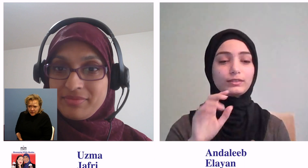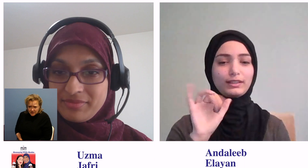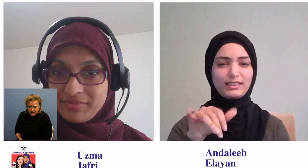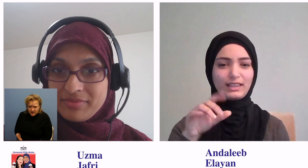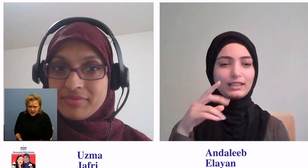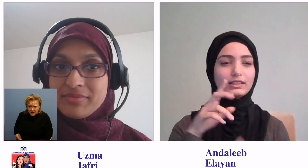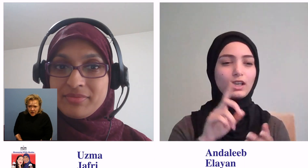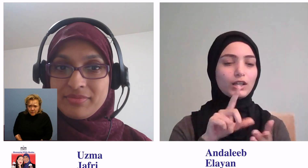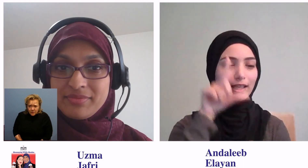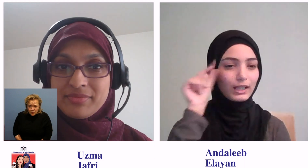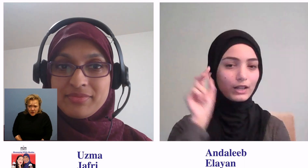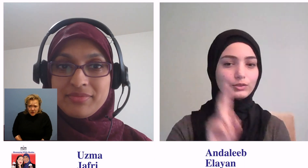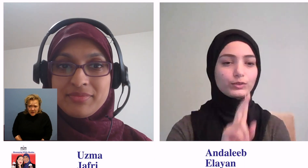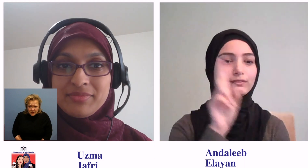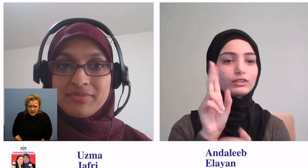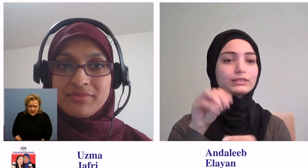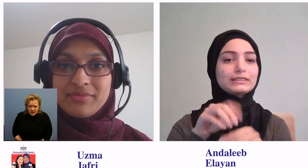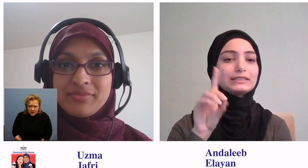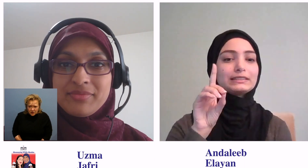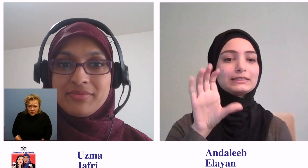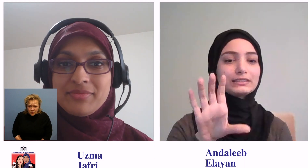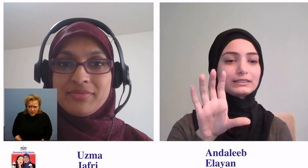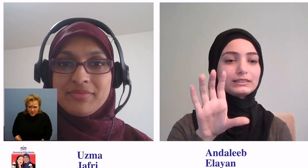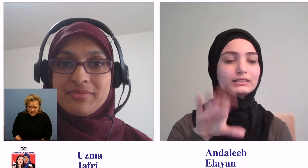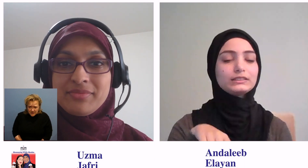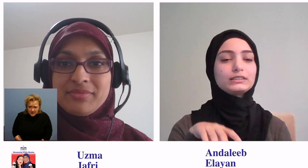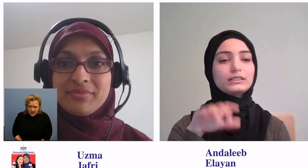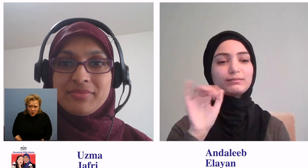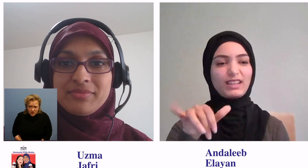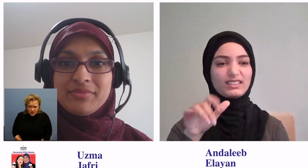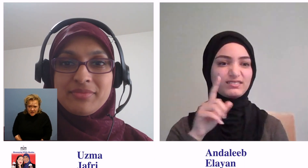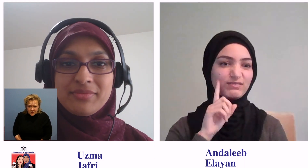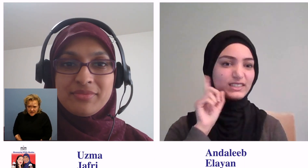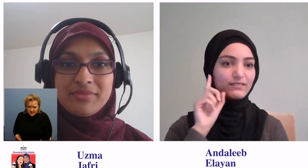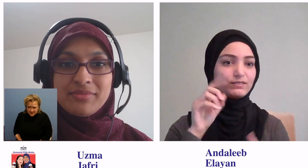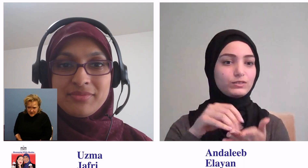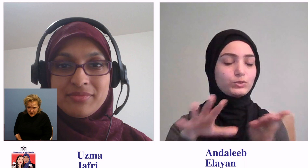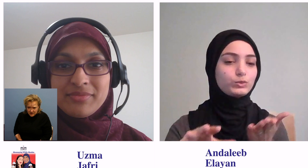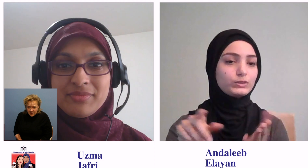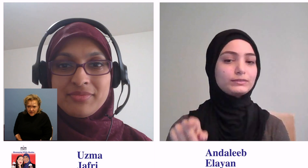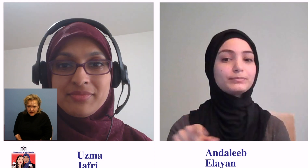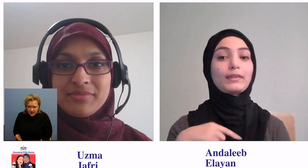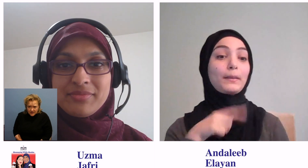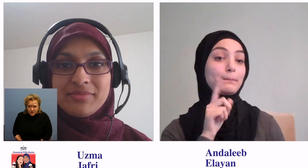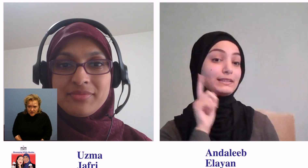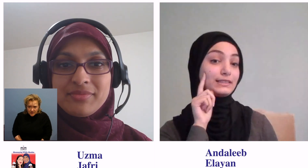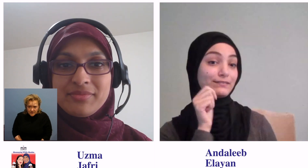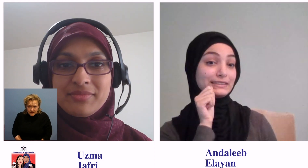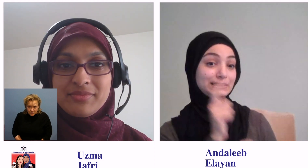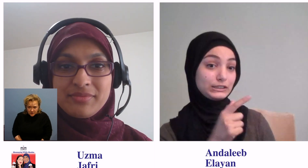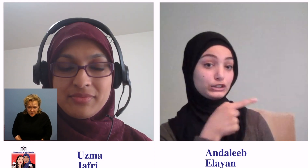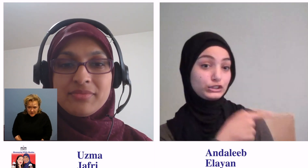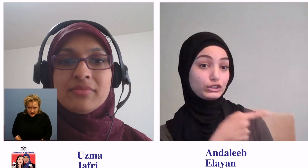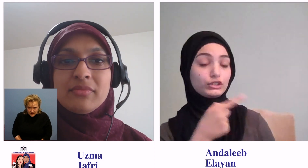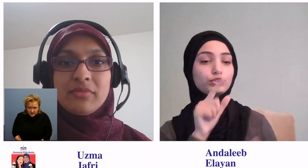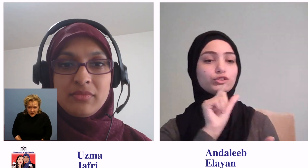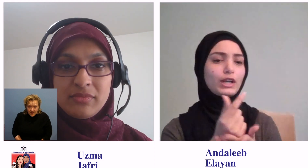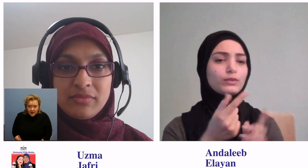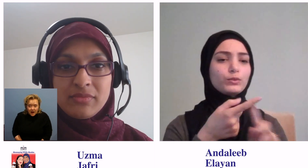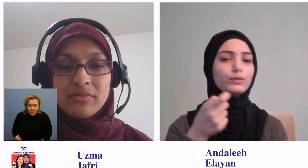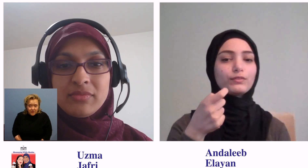University, which is a university in Washington, D.C. That is for deaf students.